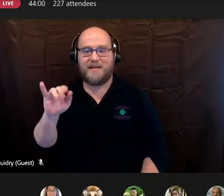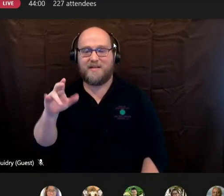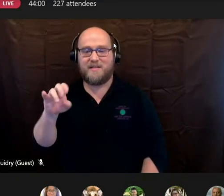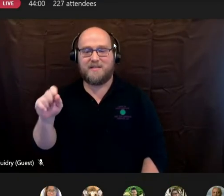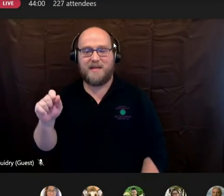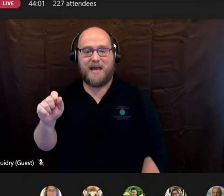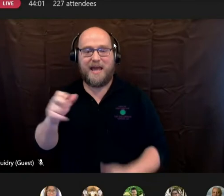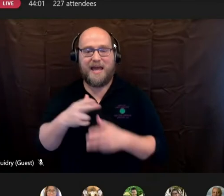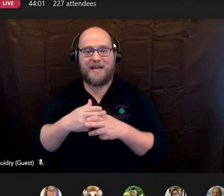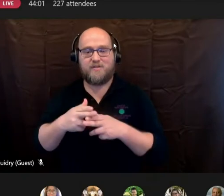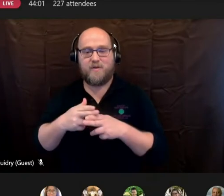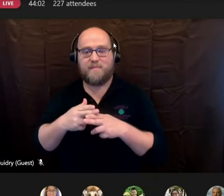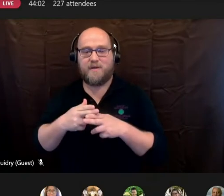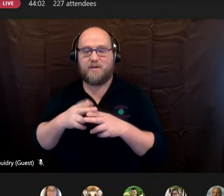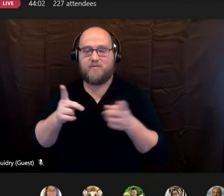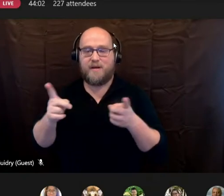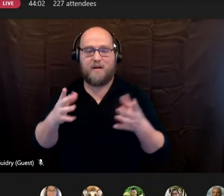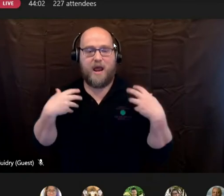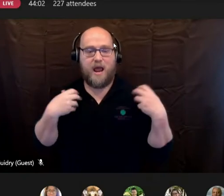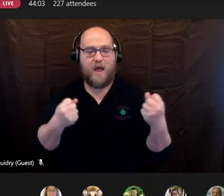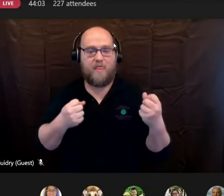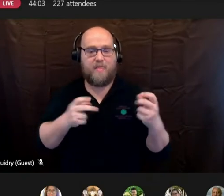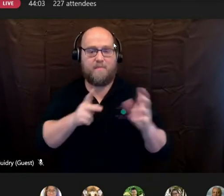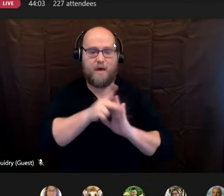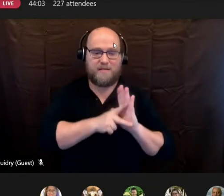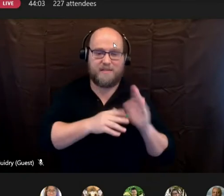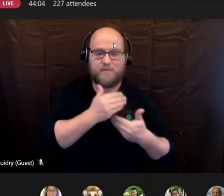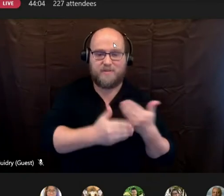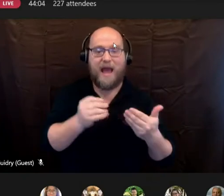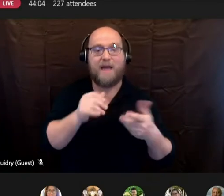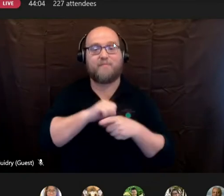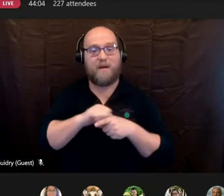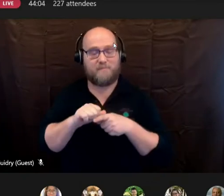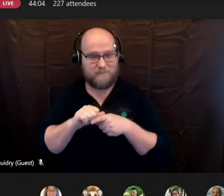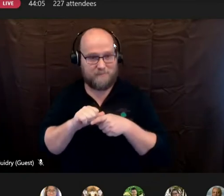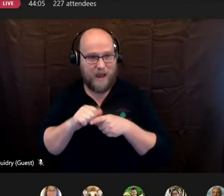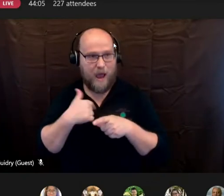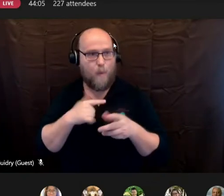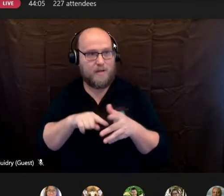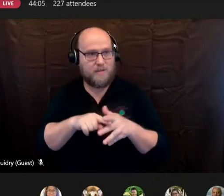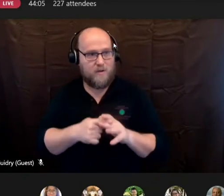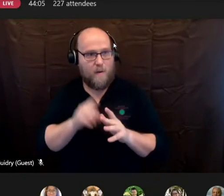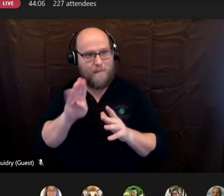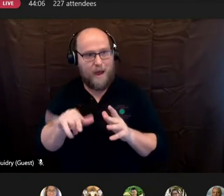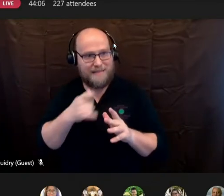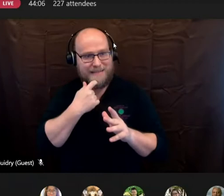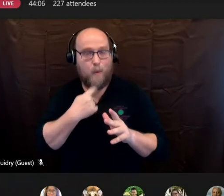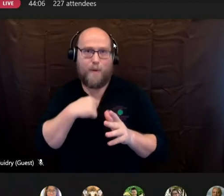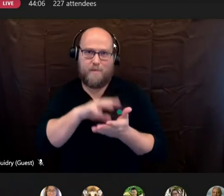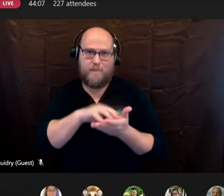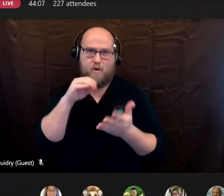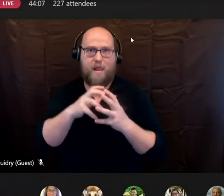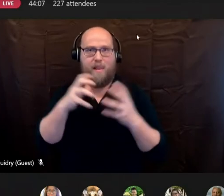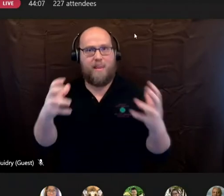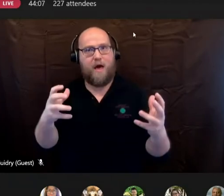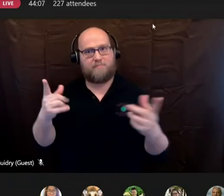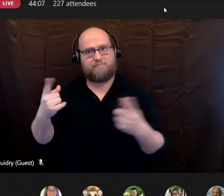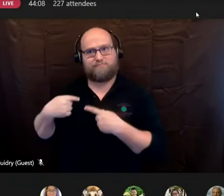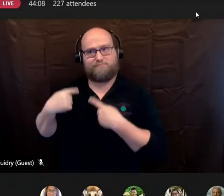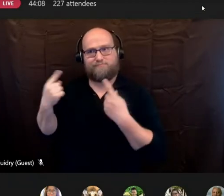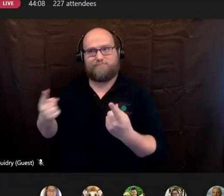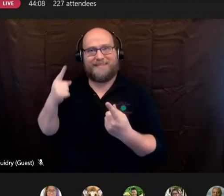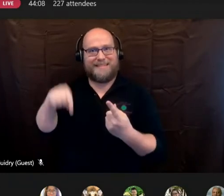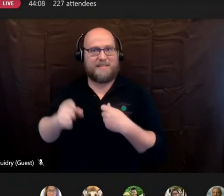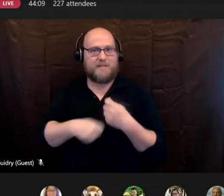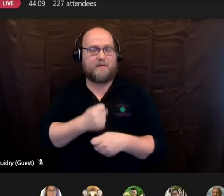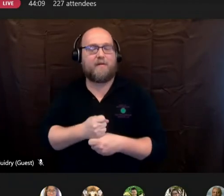I want to begin by just stating that we have learned a lot over this past year. We've learned, and what we have learned is